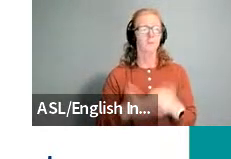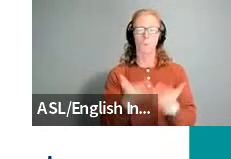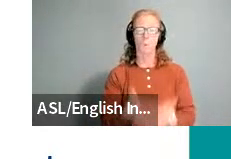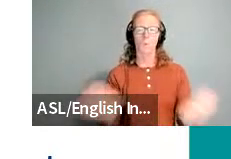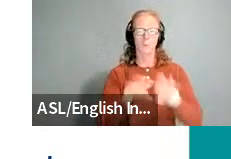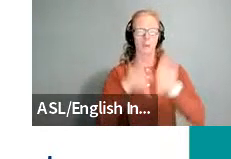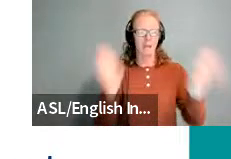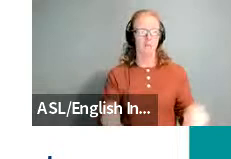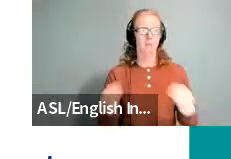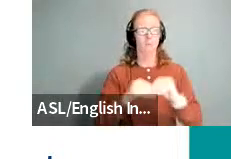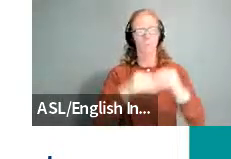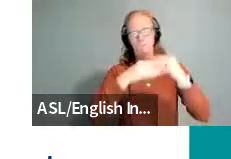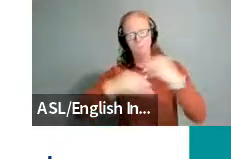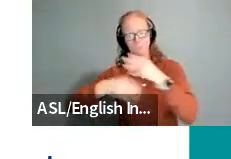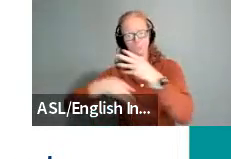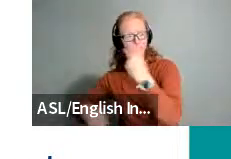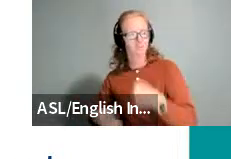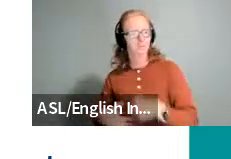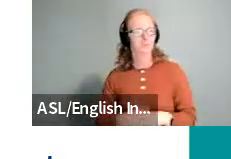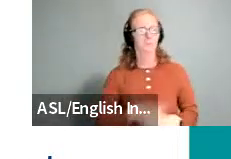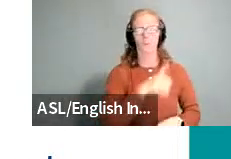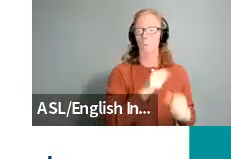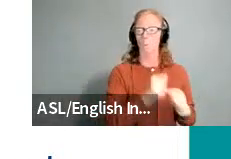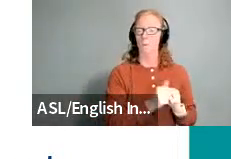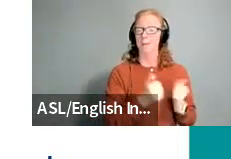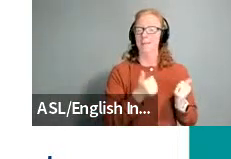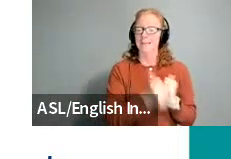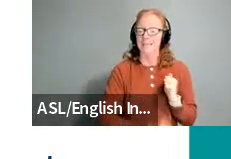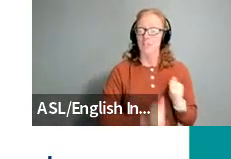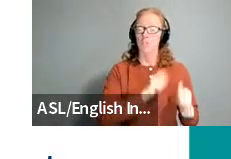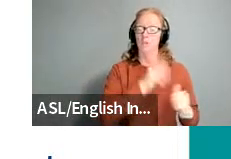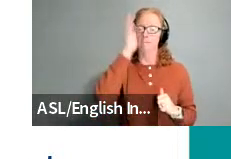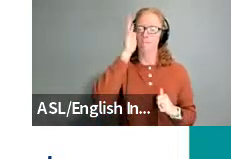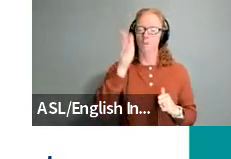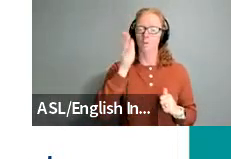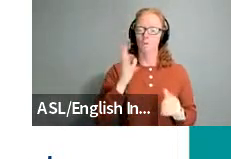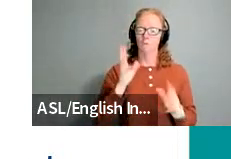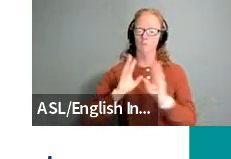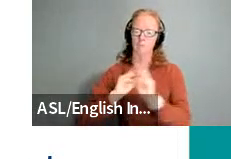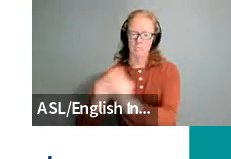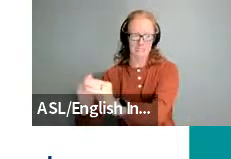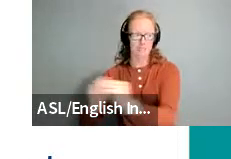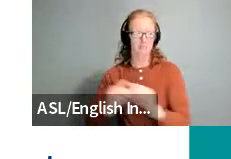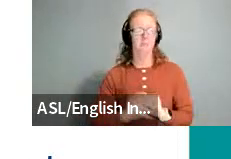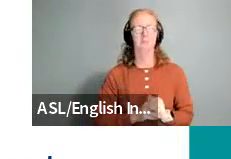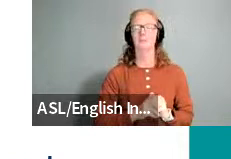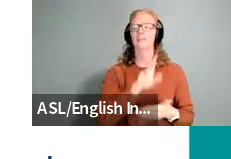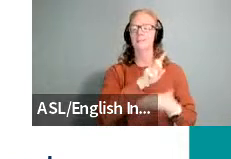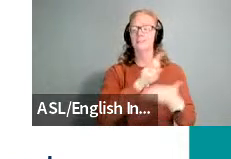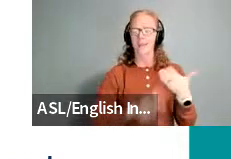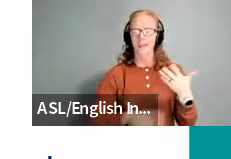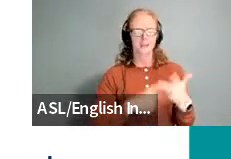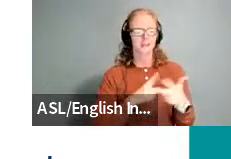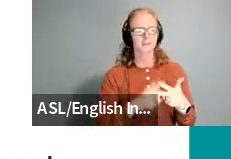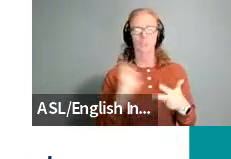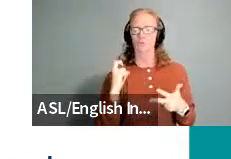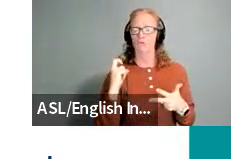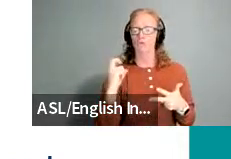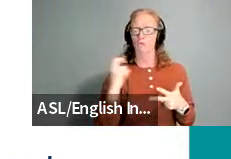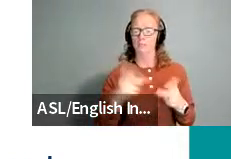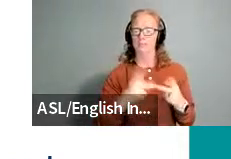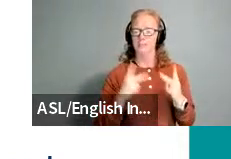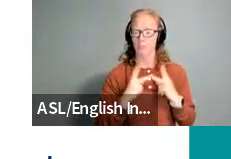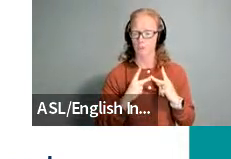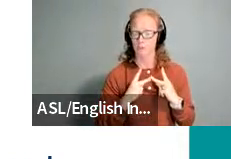more. With these future engagement, we're looking at design elements such as bridge design, transit station